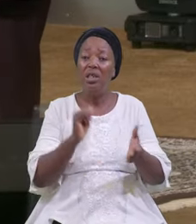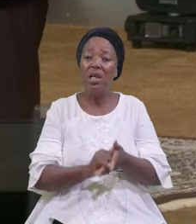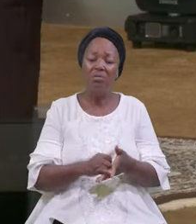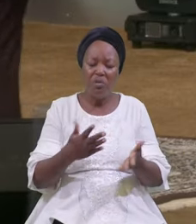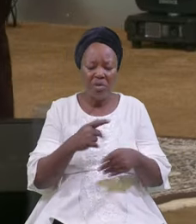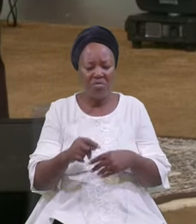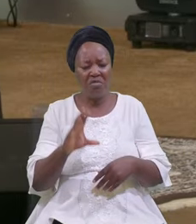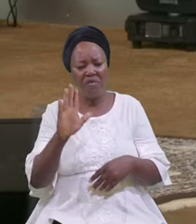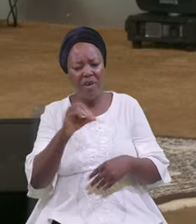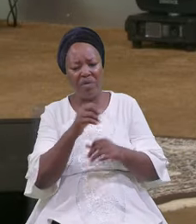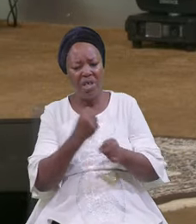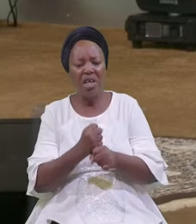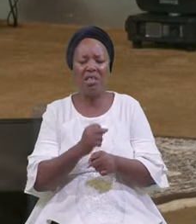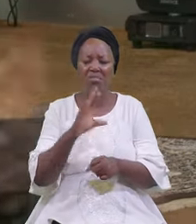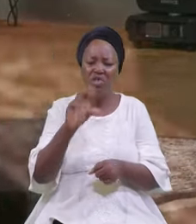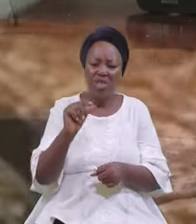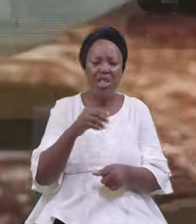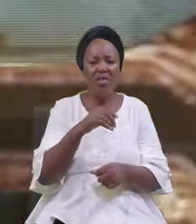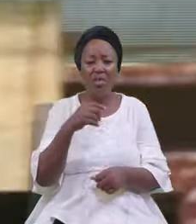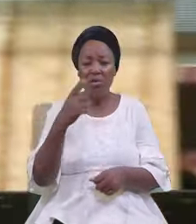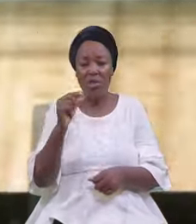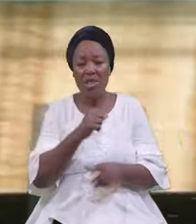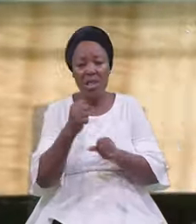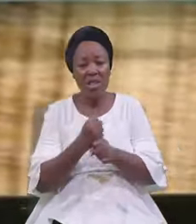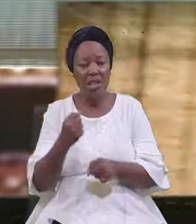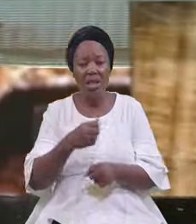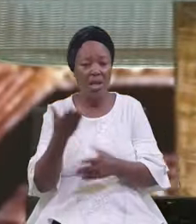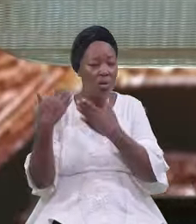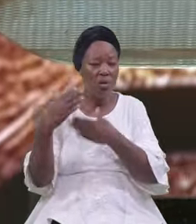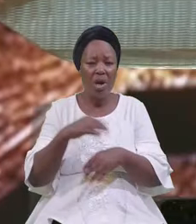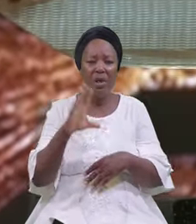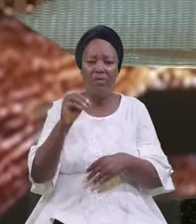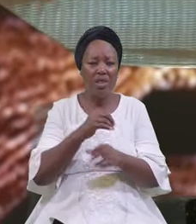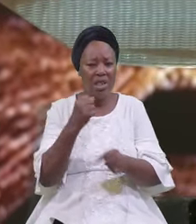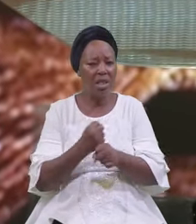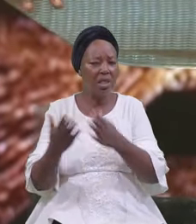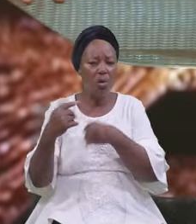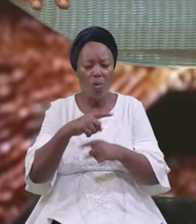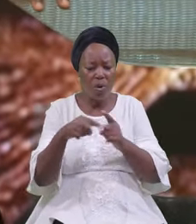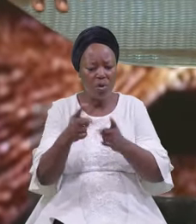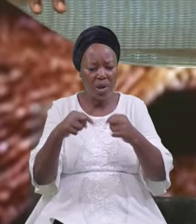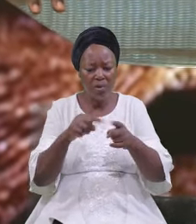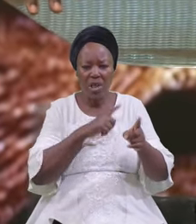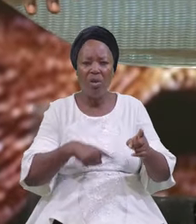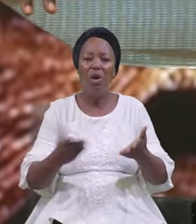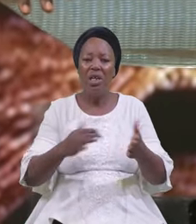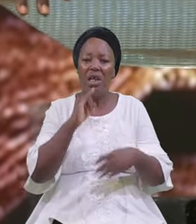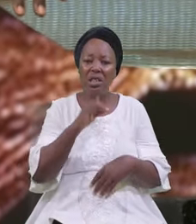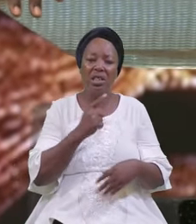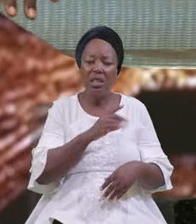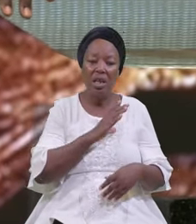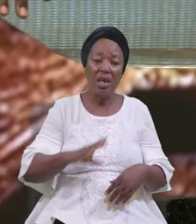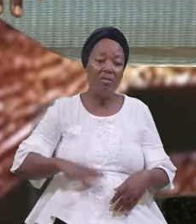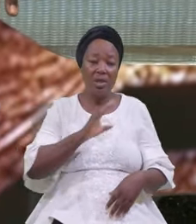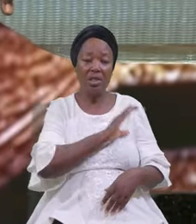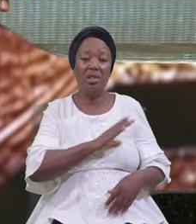years ago, 20 years ago, 50 years ago, when I came to the Lord, here is like a Christ-like Levite, the